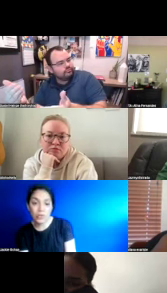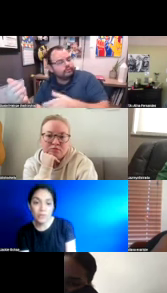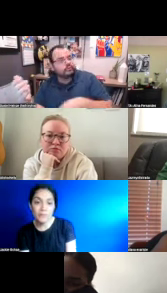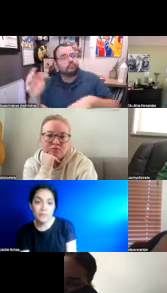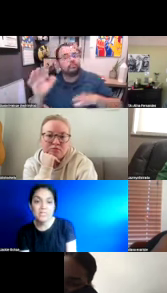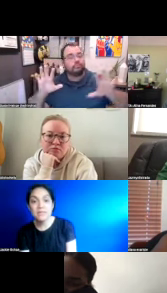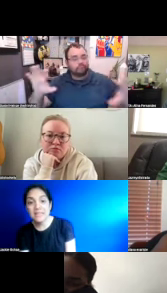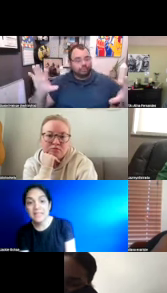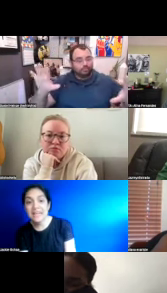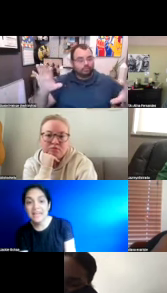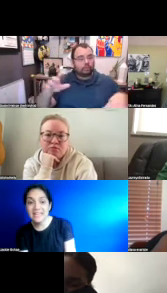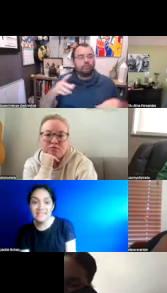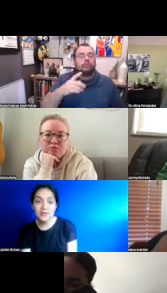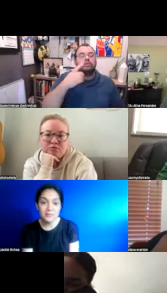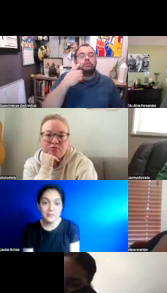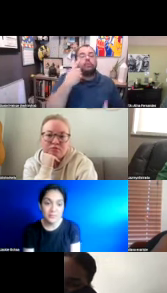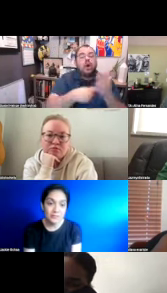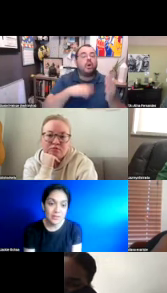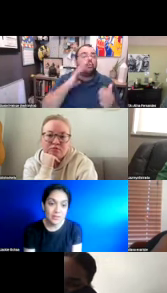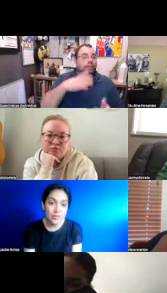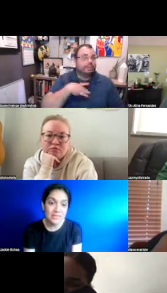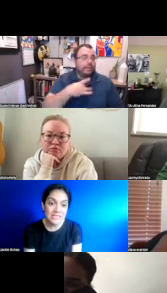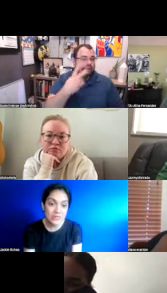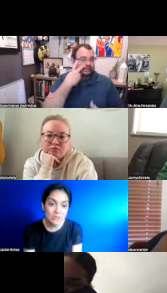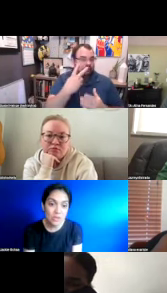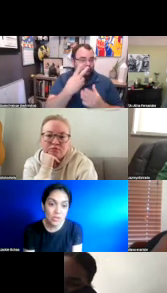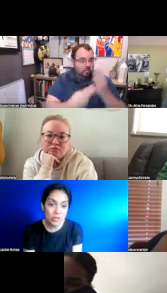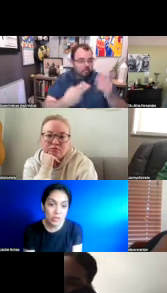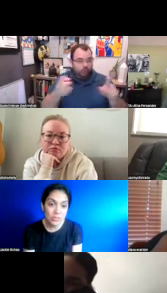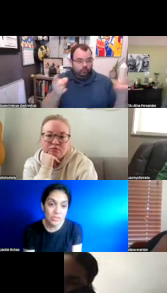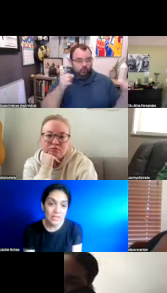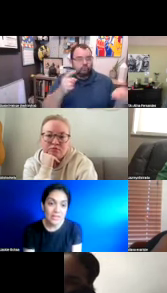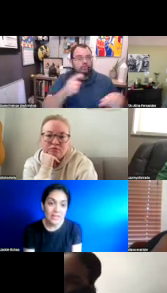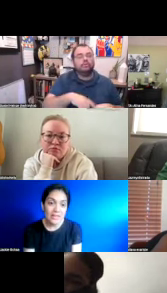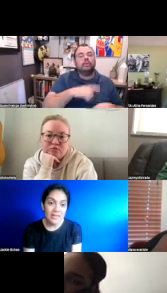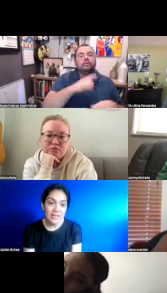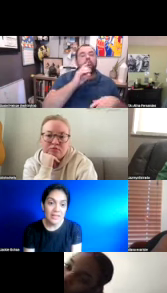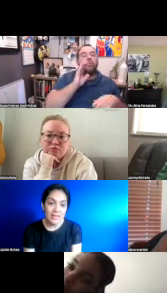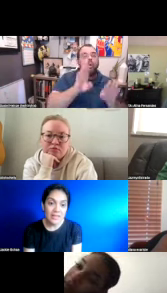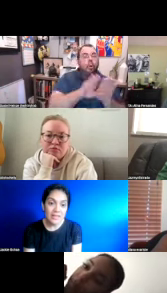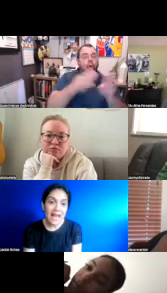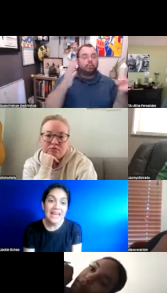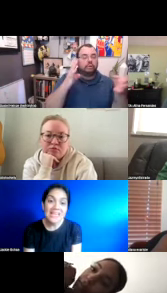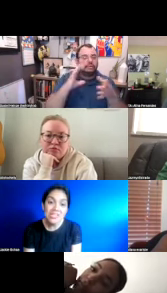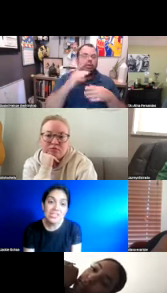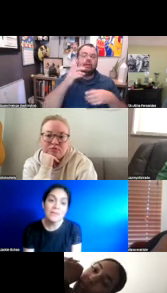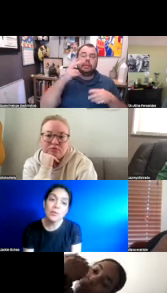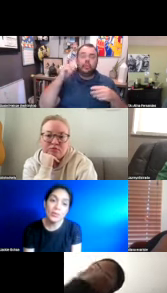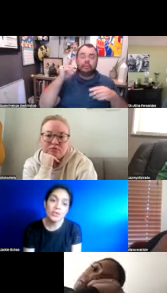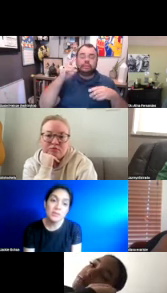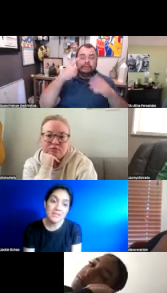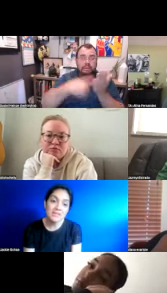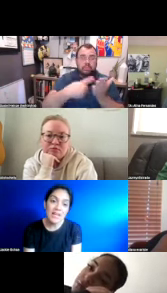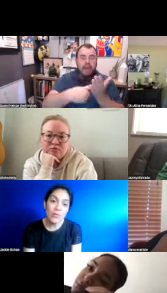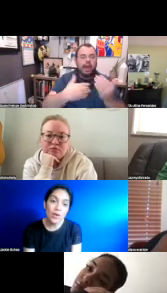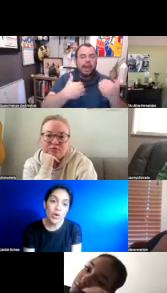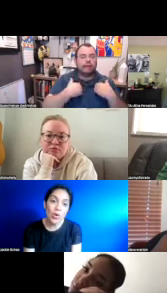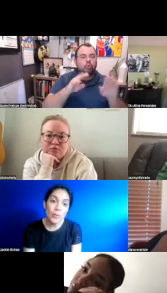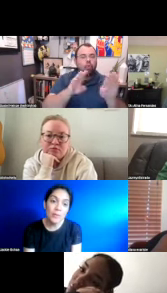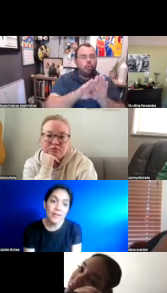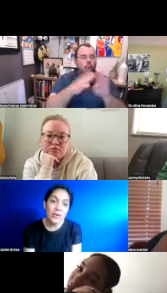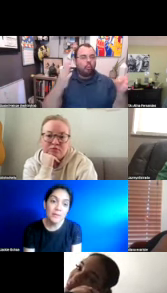both speaking and ASL. So that's the difference between the groups. I like to see both perspectives, and